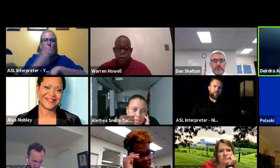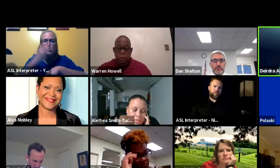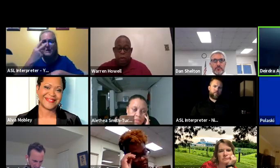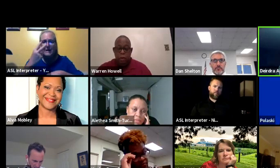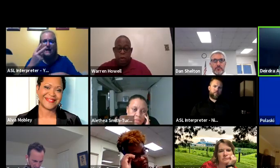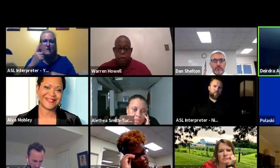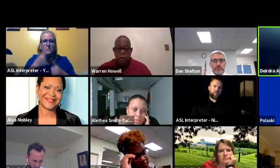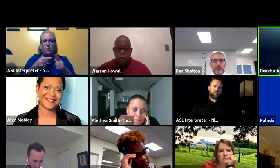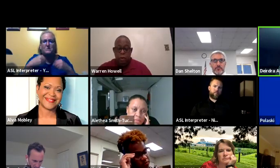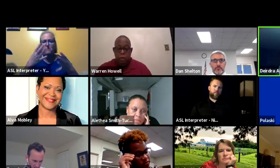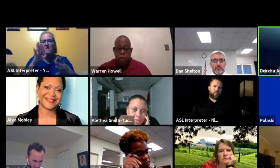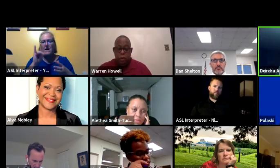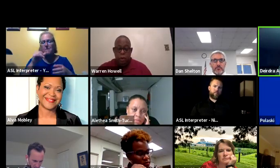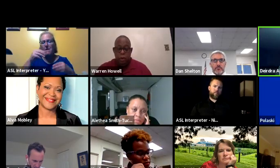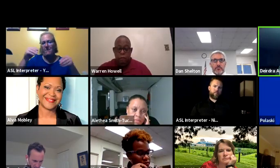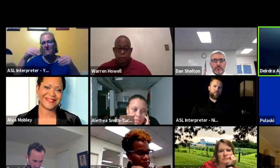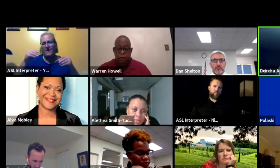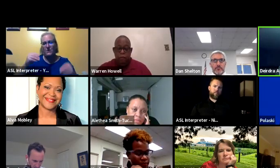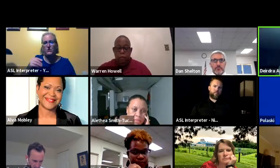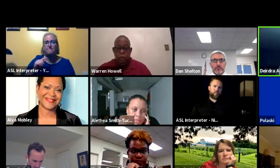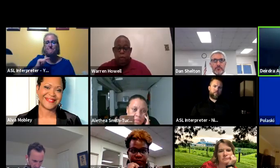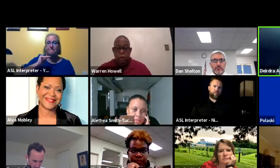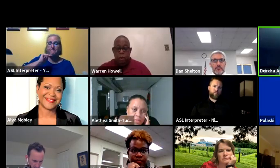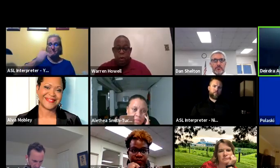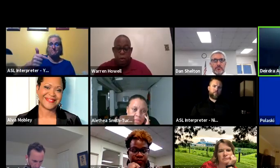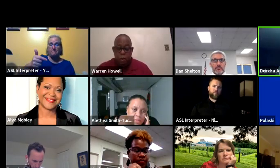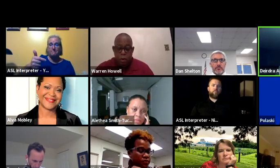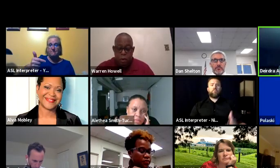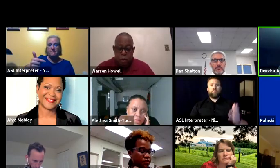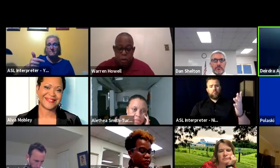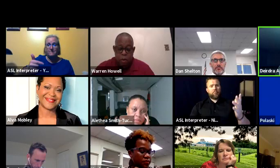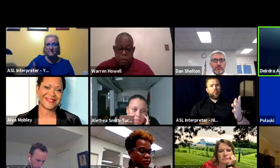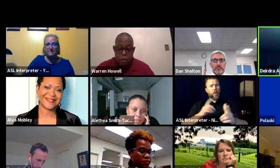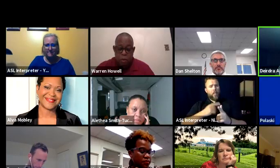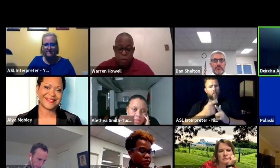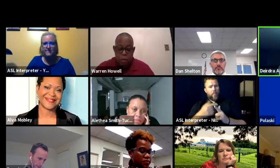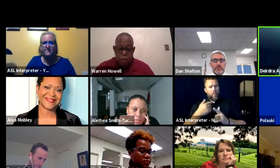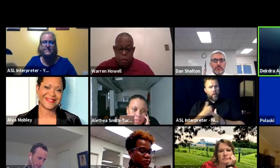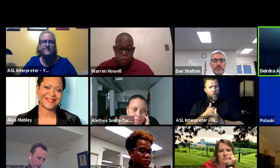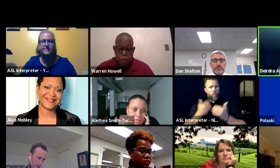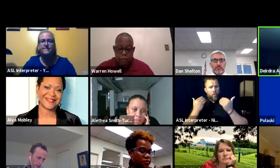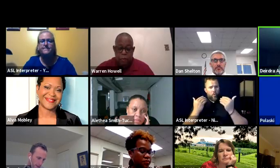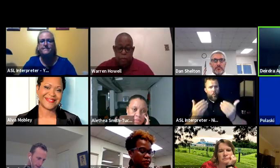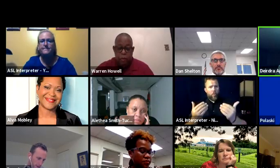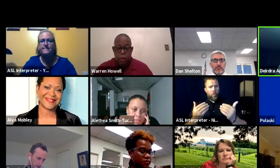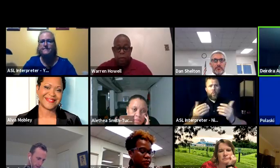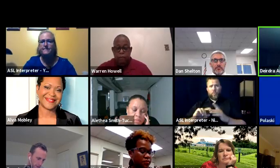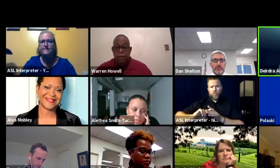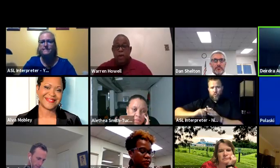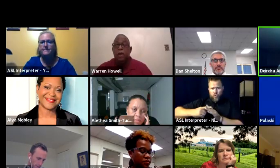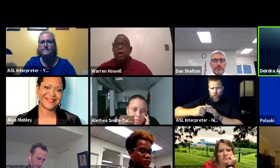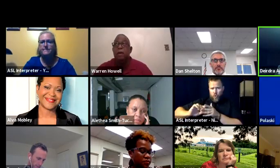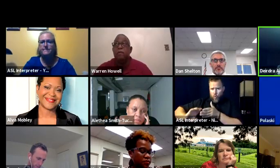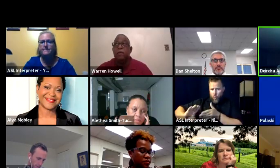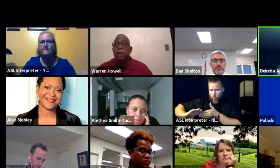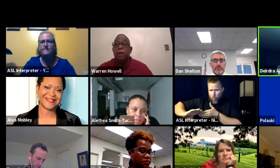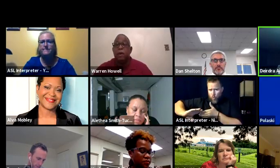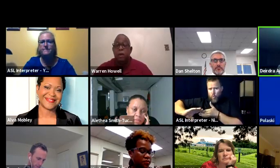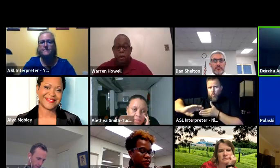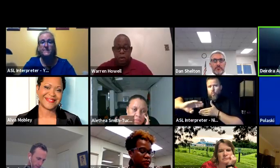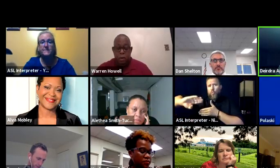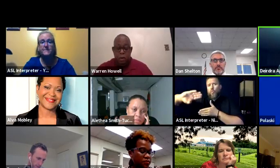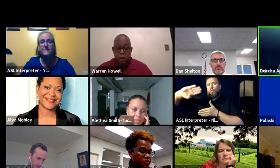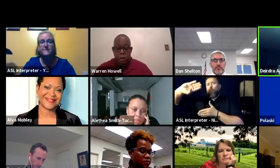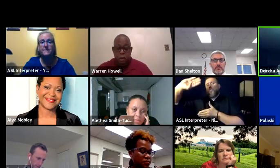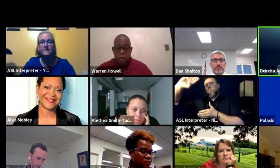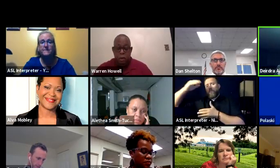vendor. We will then open the window for the lesson pilot, and teachers obviously will then get their materials and